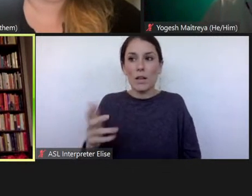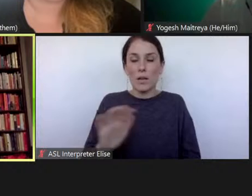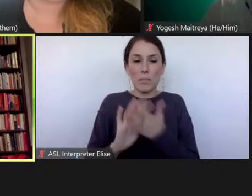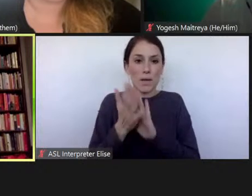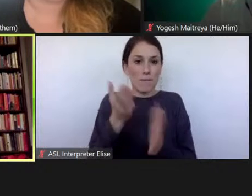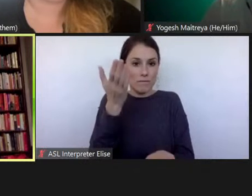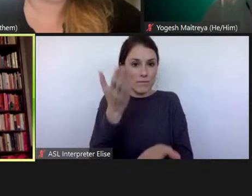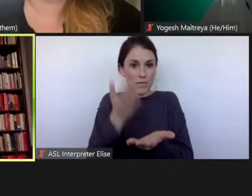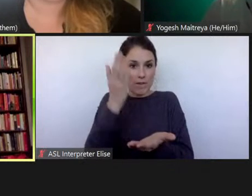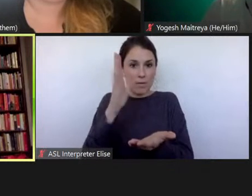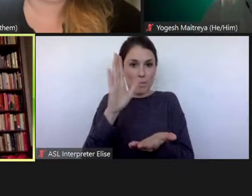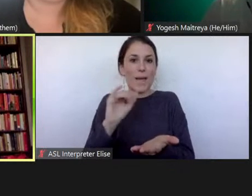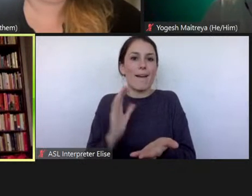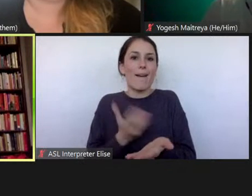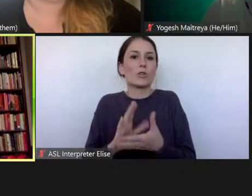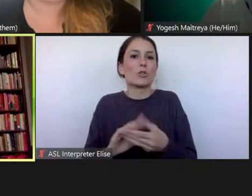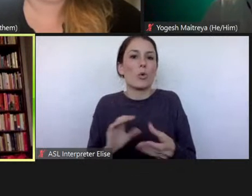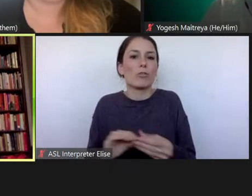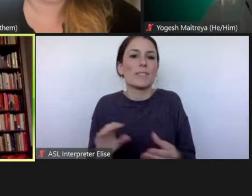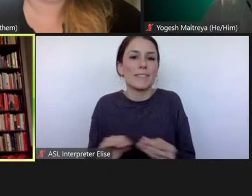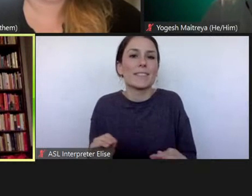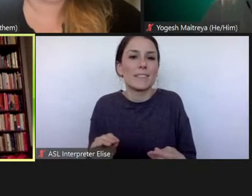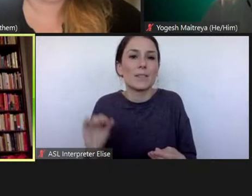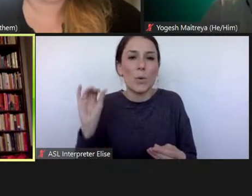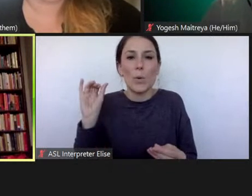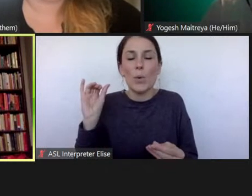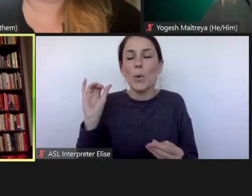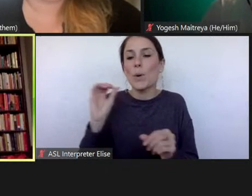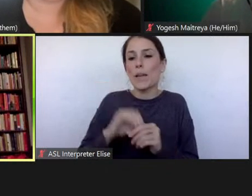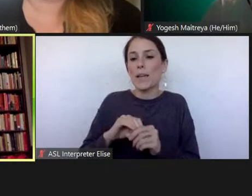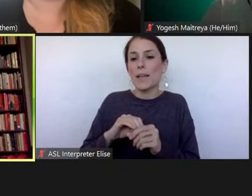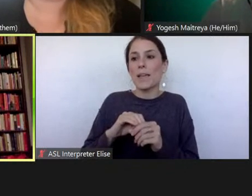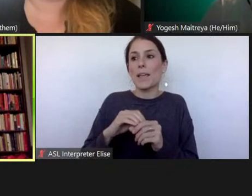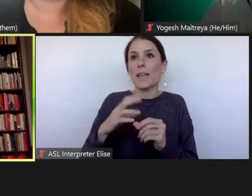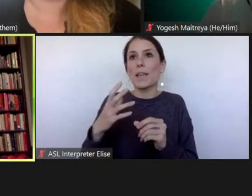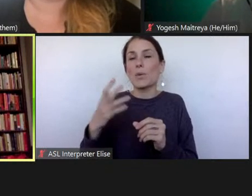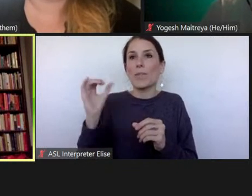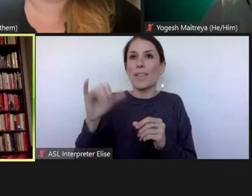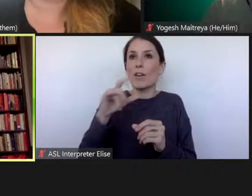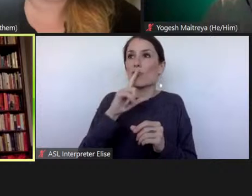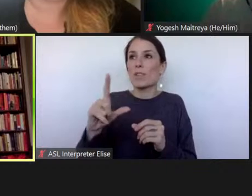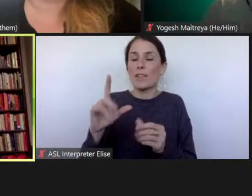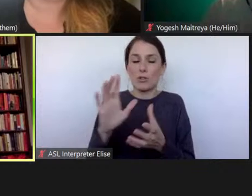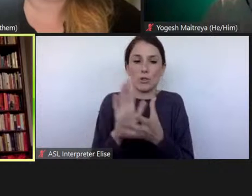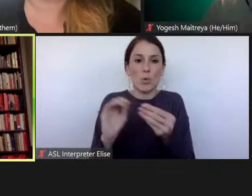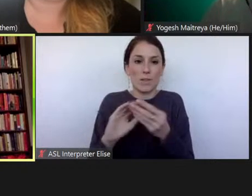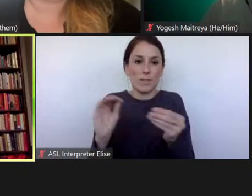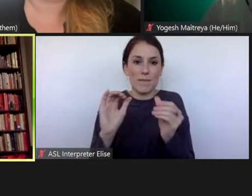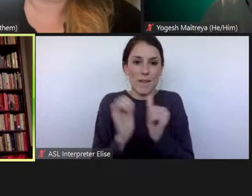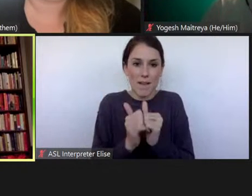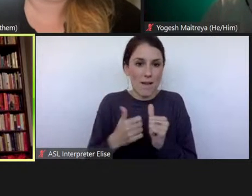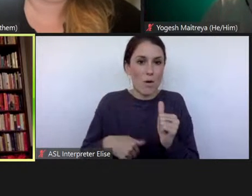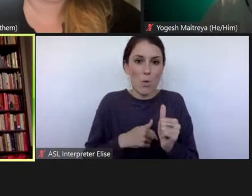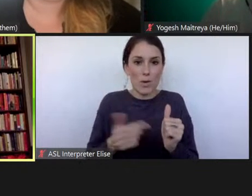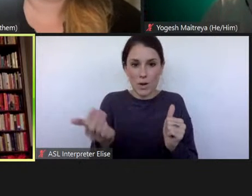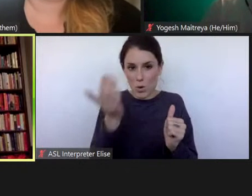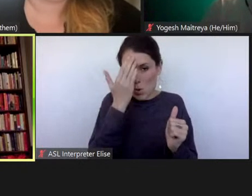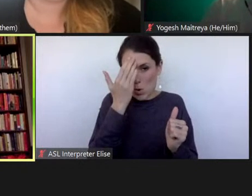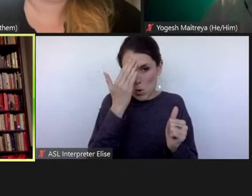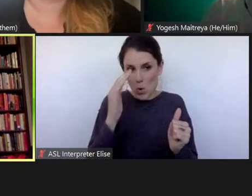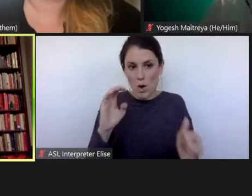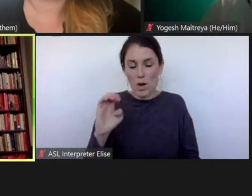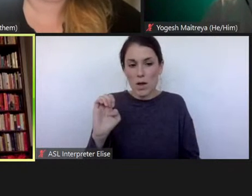verifiable by our stories. And in a way, it's a story of how we know, an